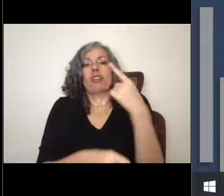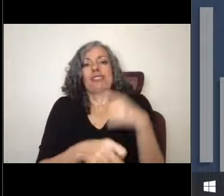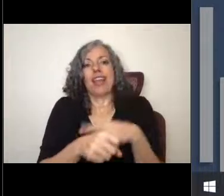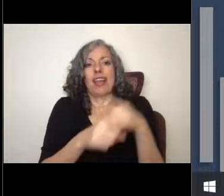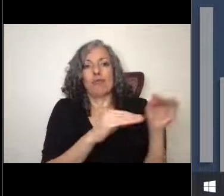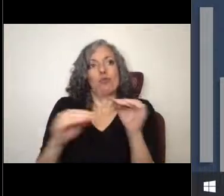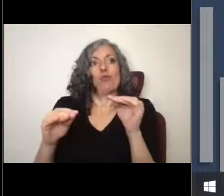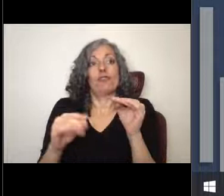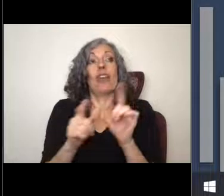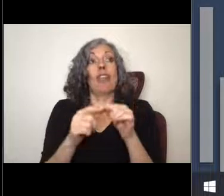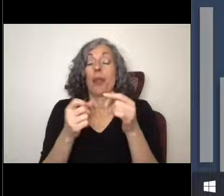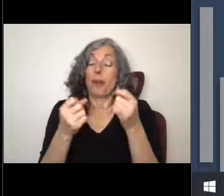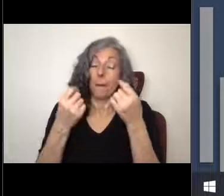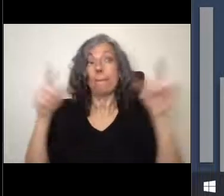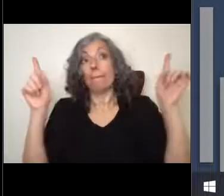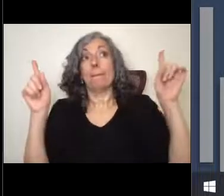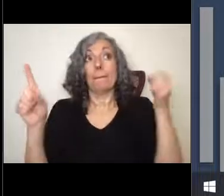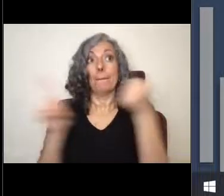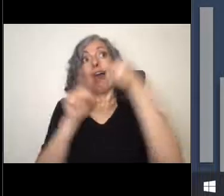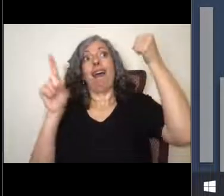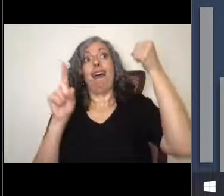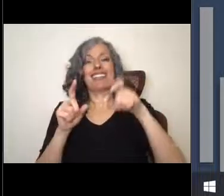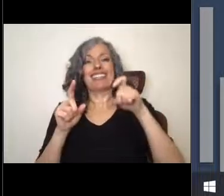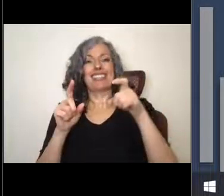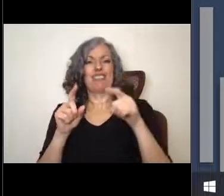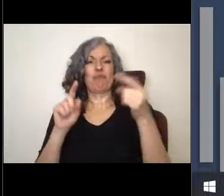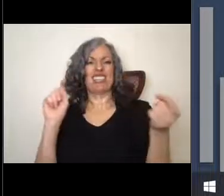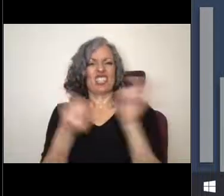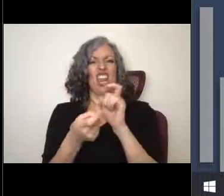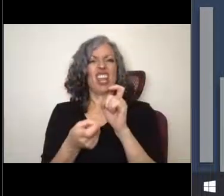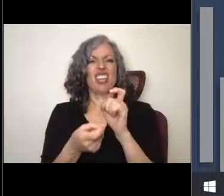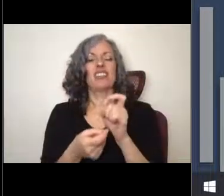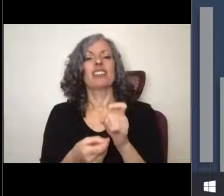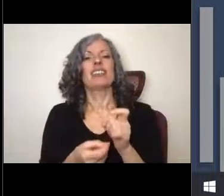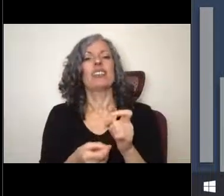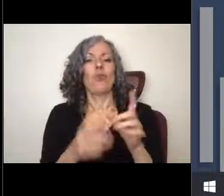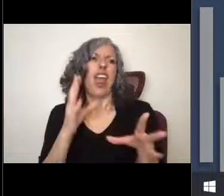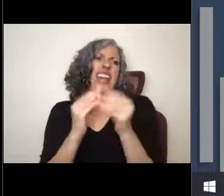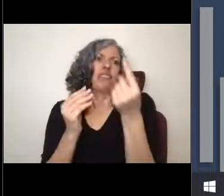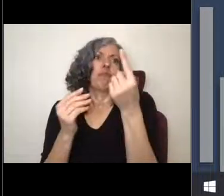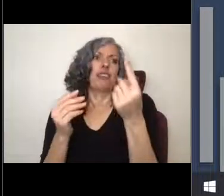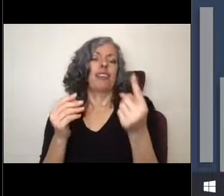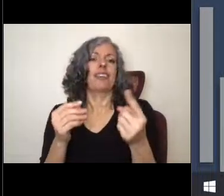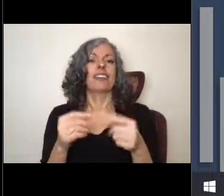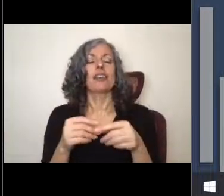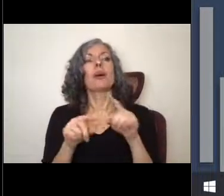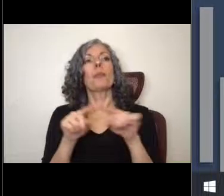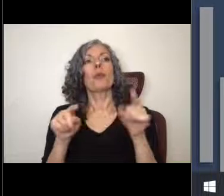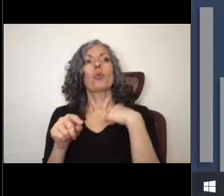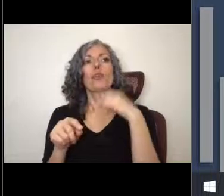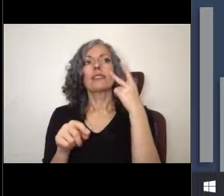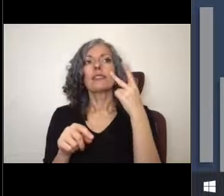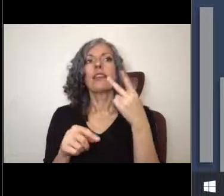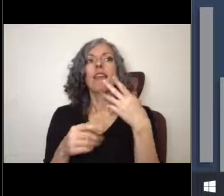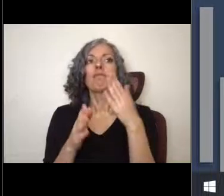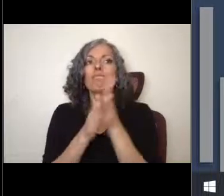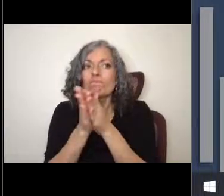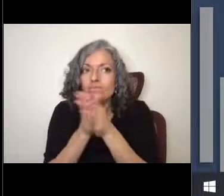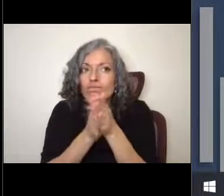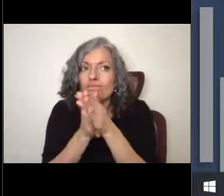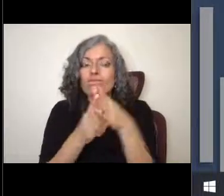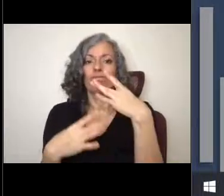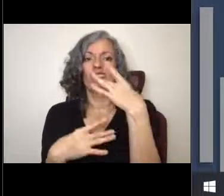sudden, there's a need for something different or additive to the project. But I think we've seen a lot of interest and willingness from folks